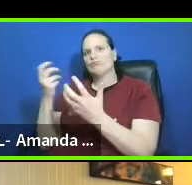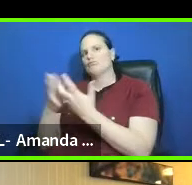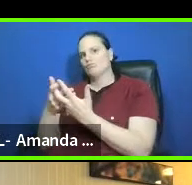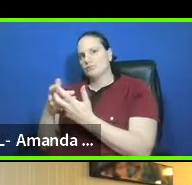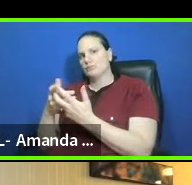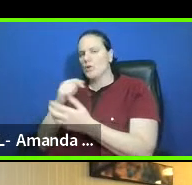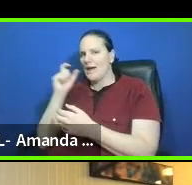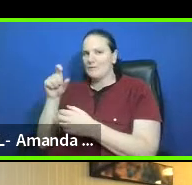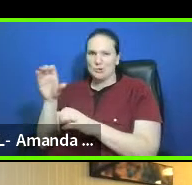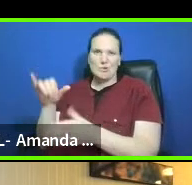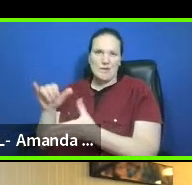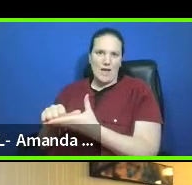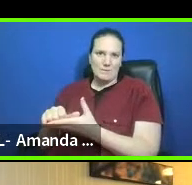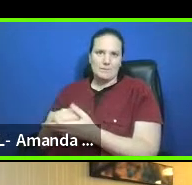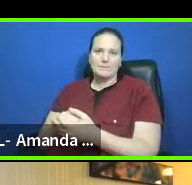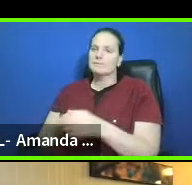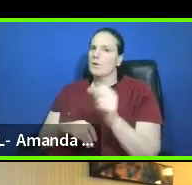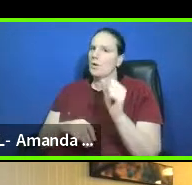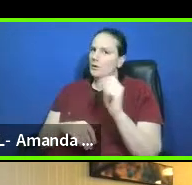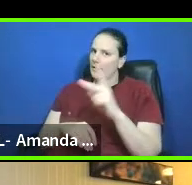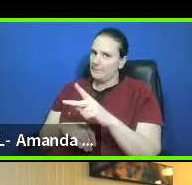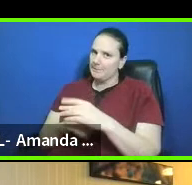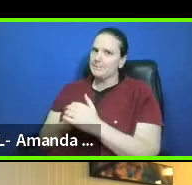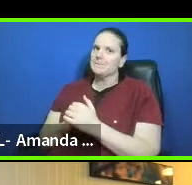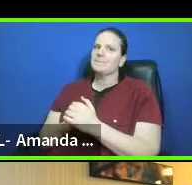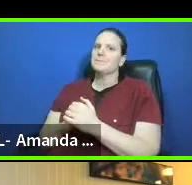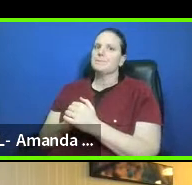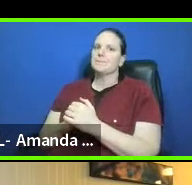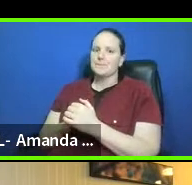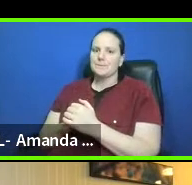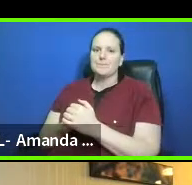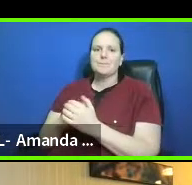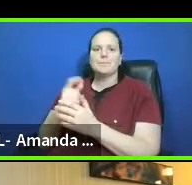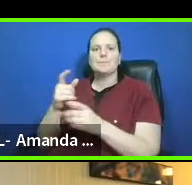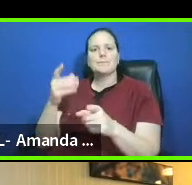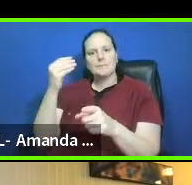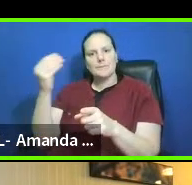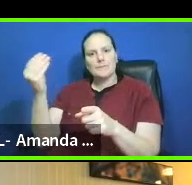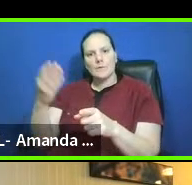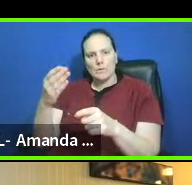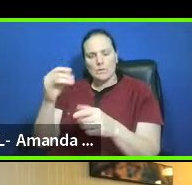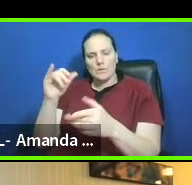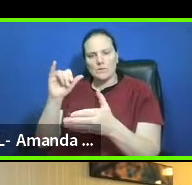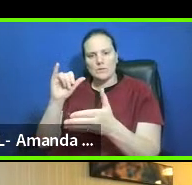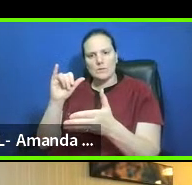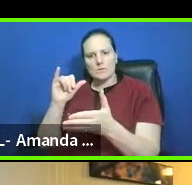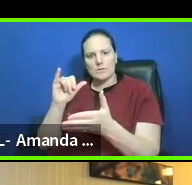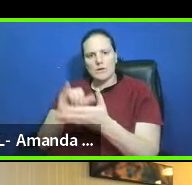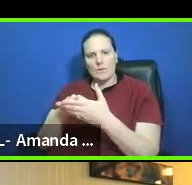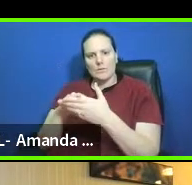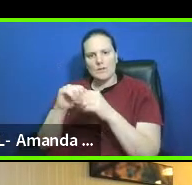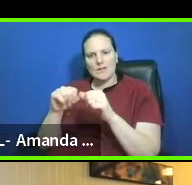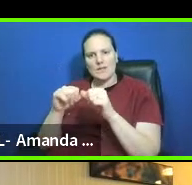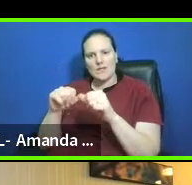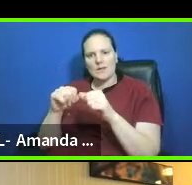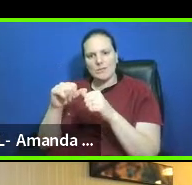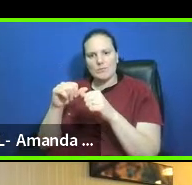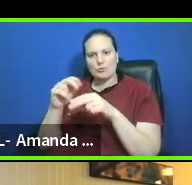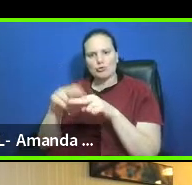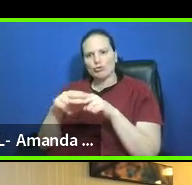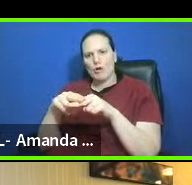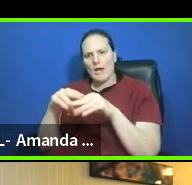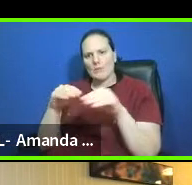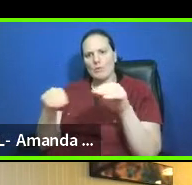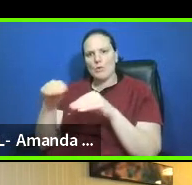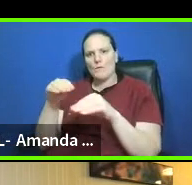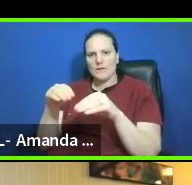do that. Okay, that's helpful. And just a note, just so we can keep the train moving, we have